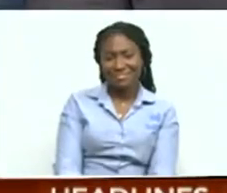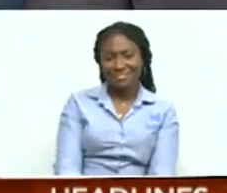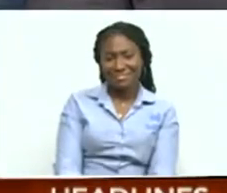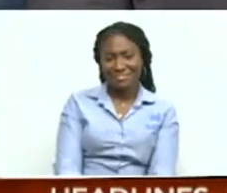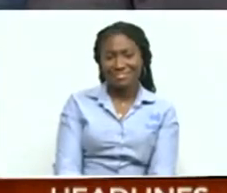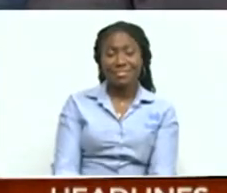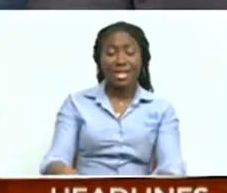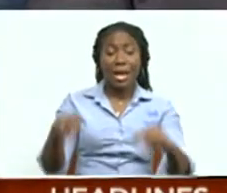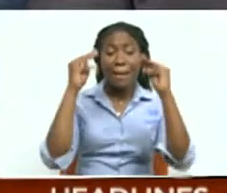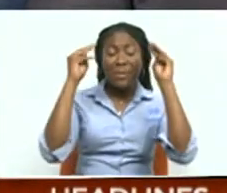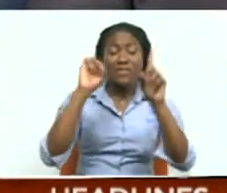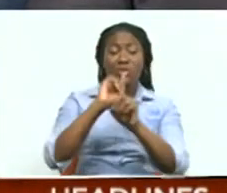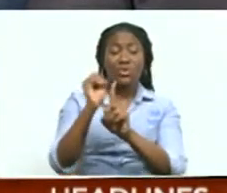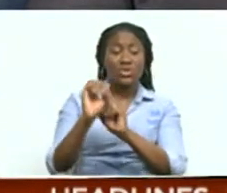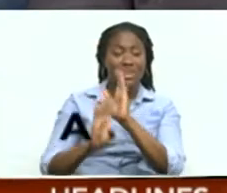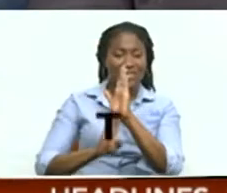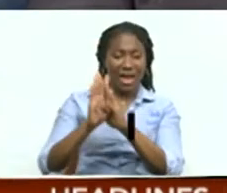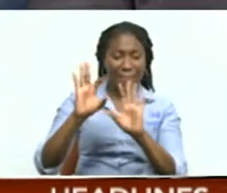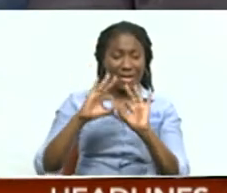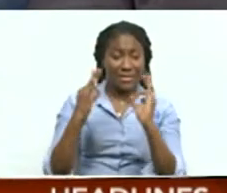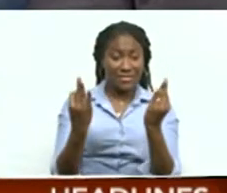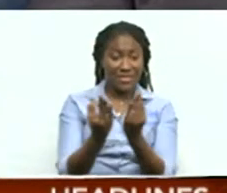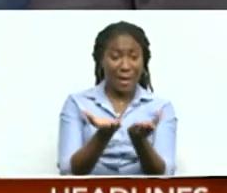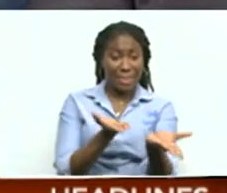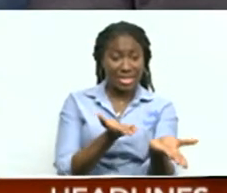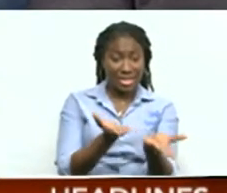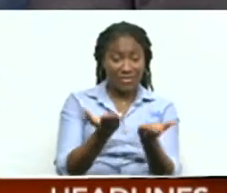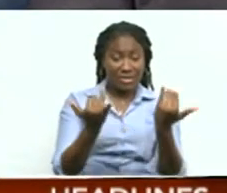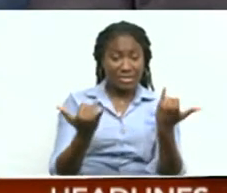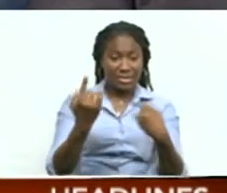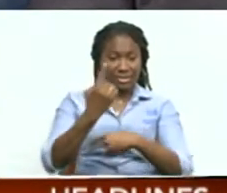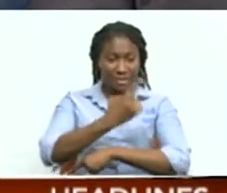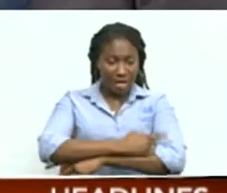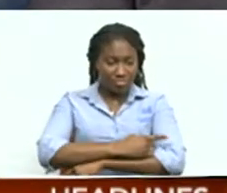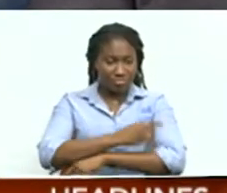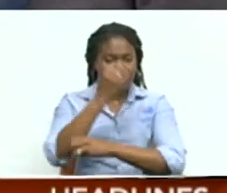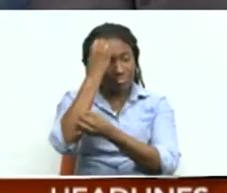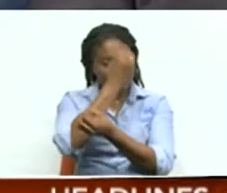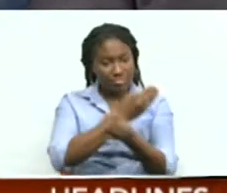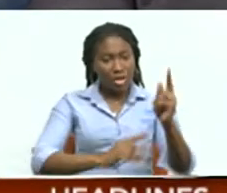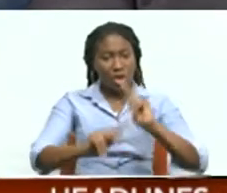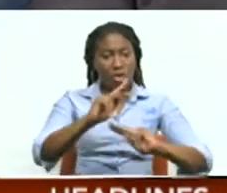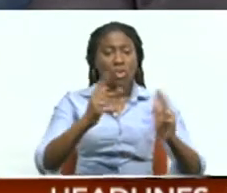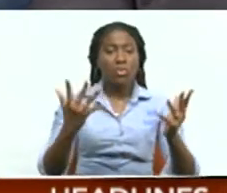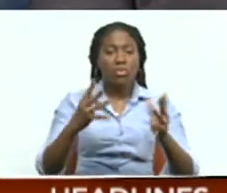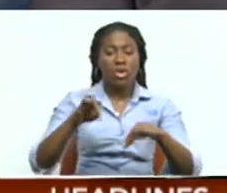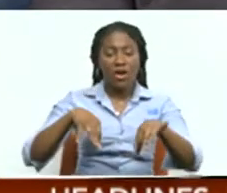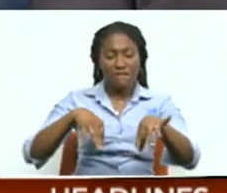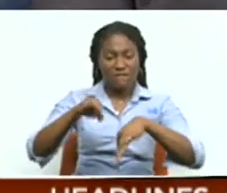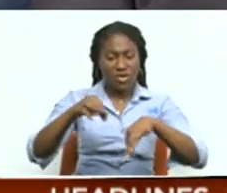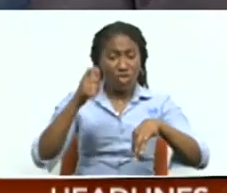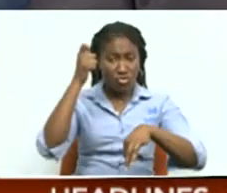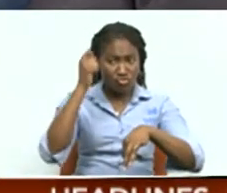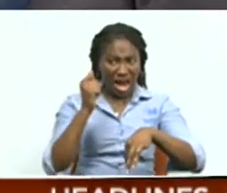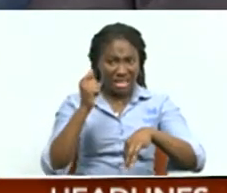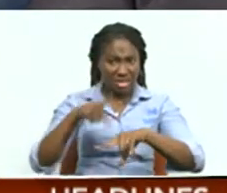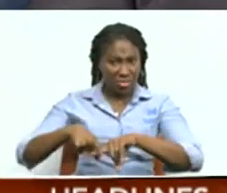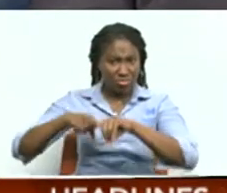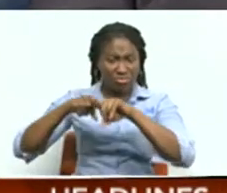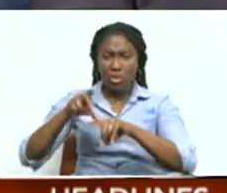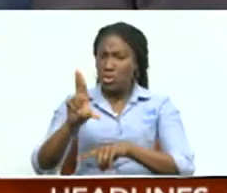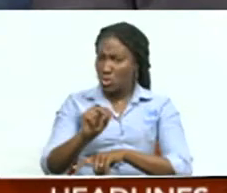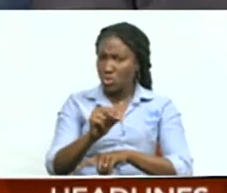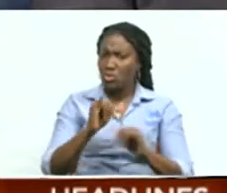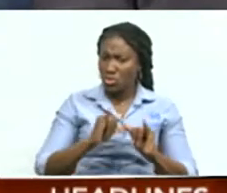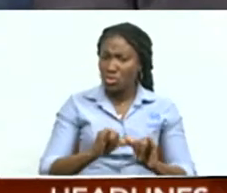The Ministry of Social Development and Family Services is tonight assuring the public that funeral grants have not been stopped. And Minister Donna